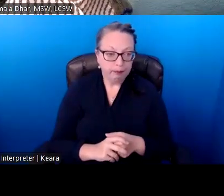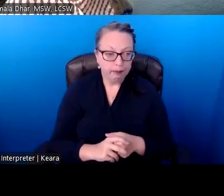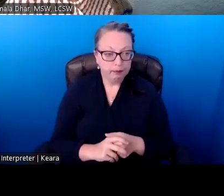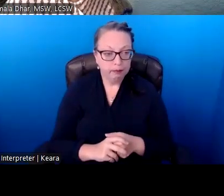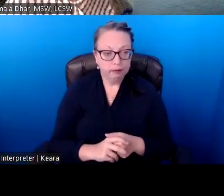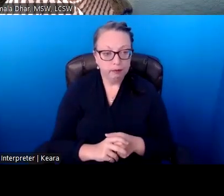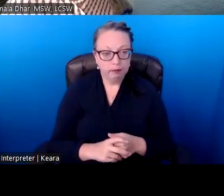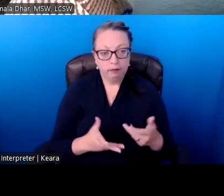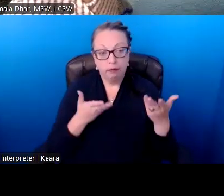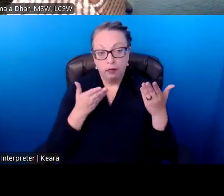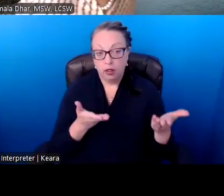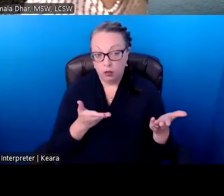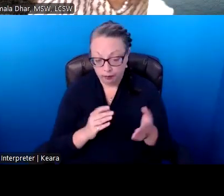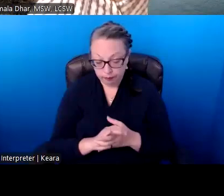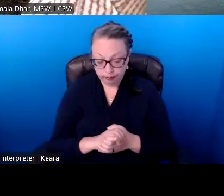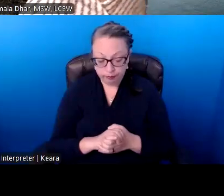And here is